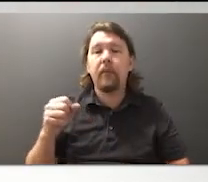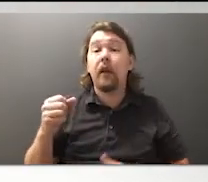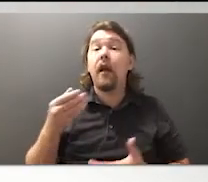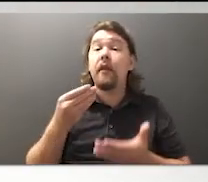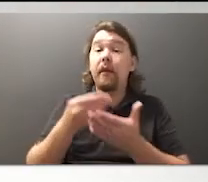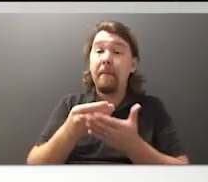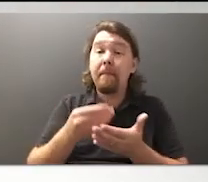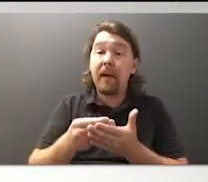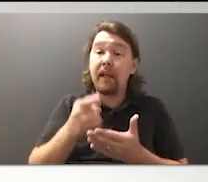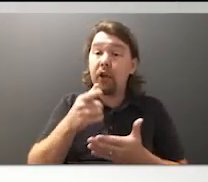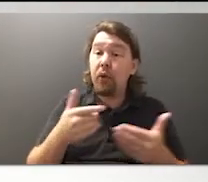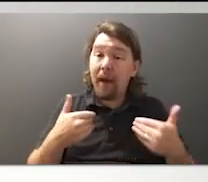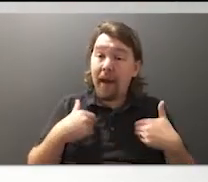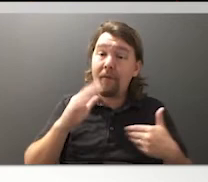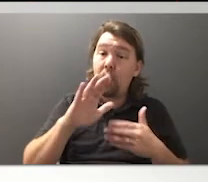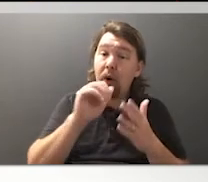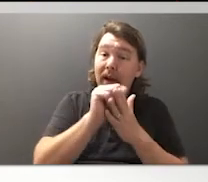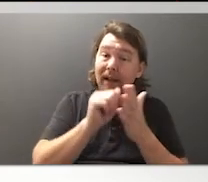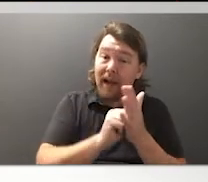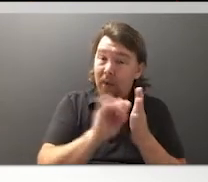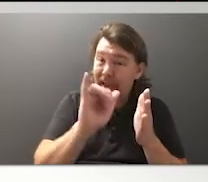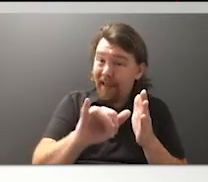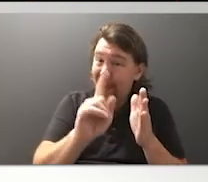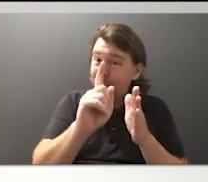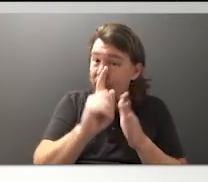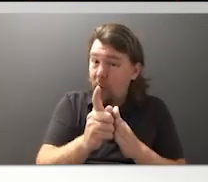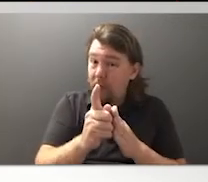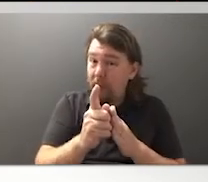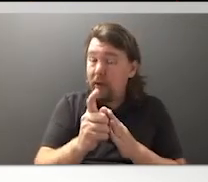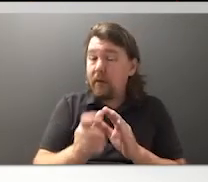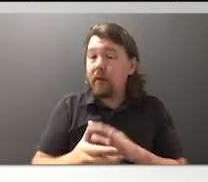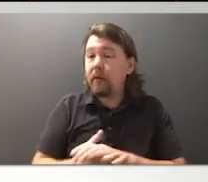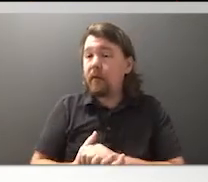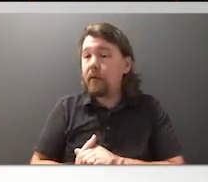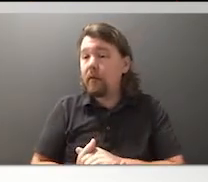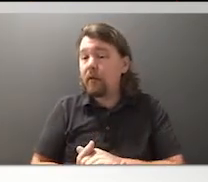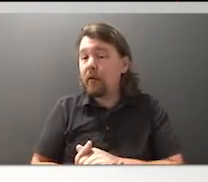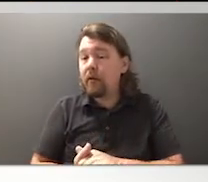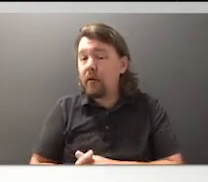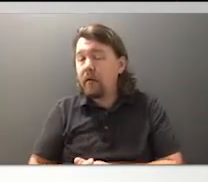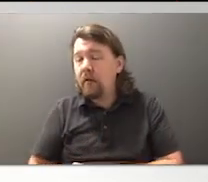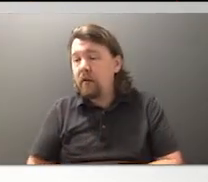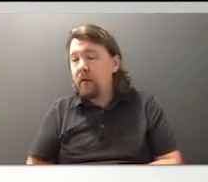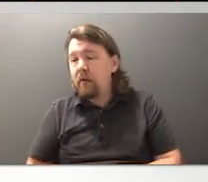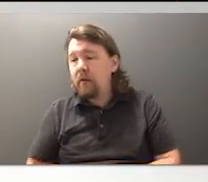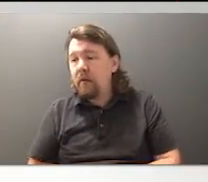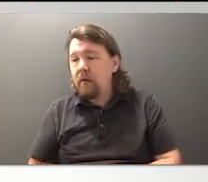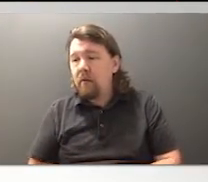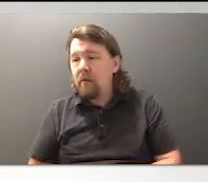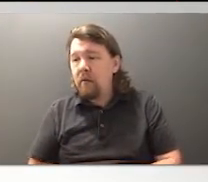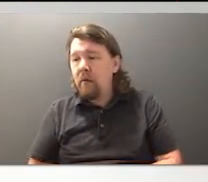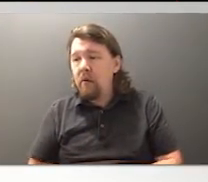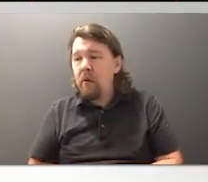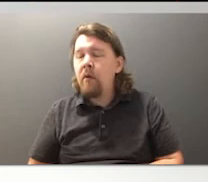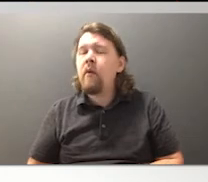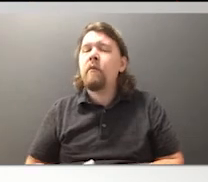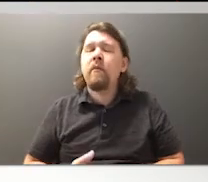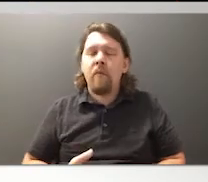The funds you have in your account at that moment, But the caveat there is that they have graduated. right, but it